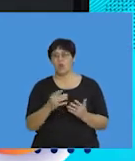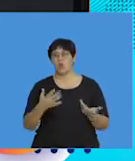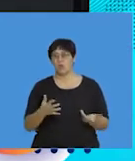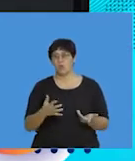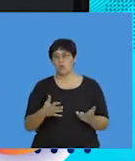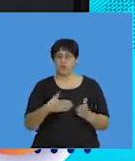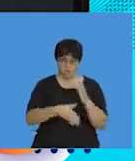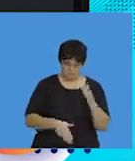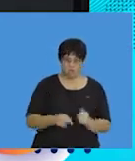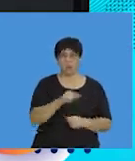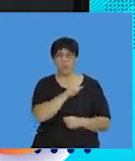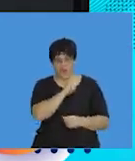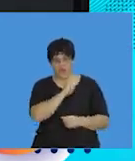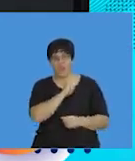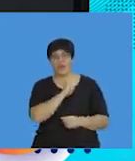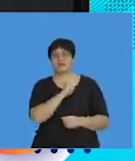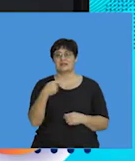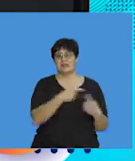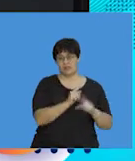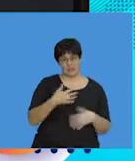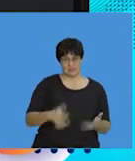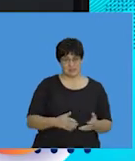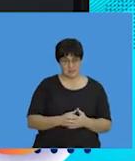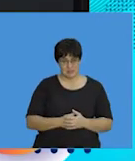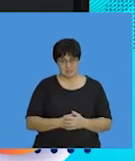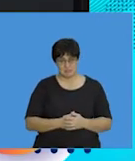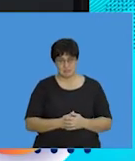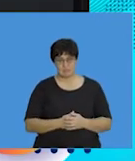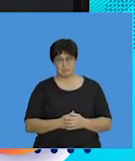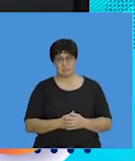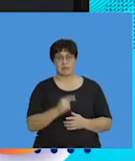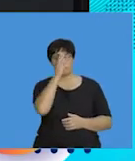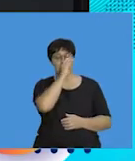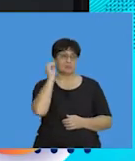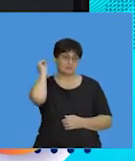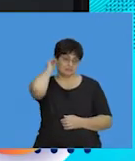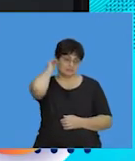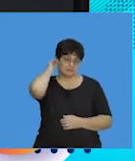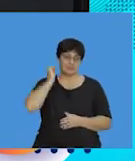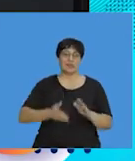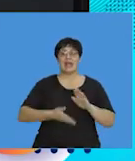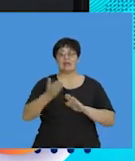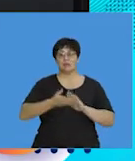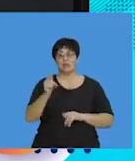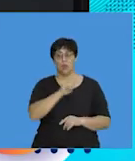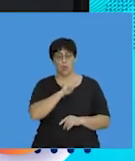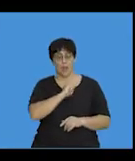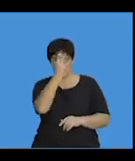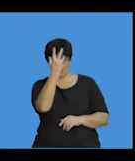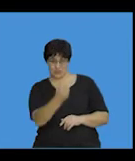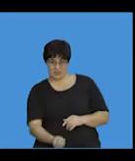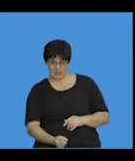you up in this section when we get to problems. We also need to remind ourselves that acceleration due